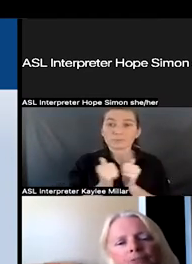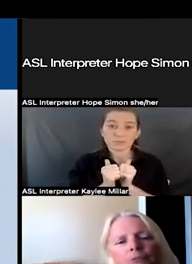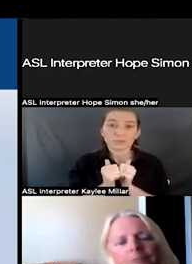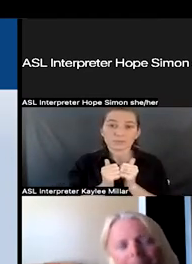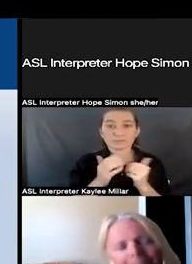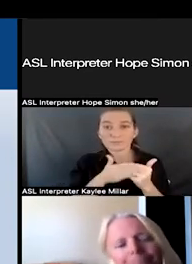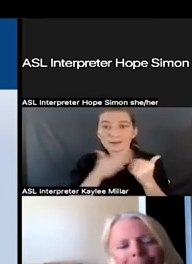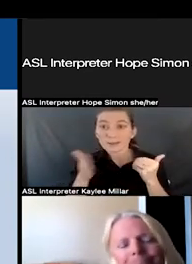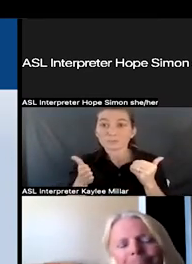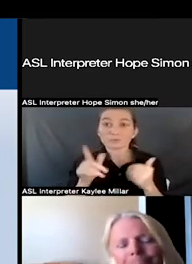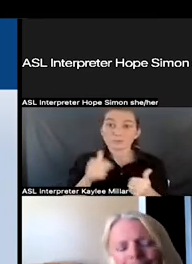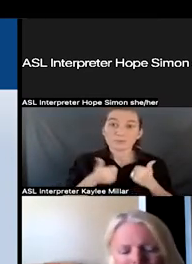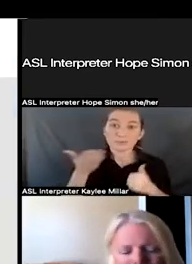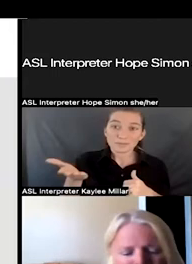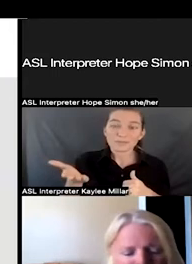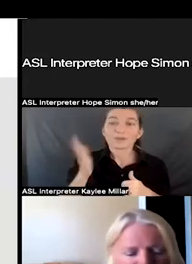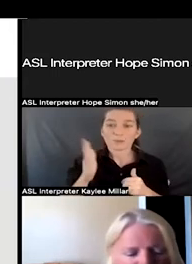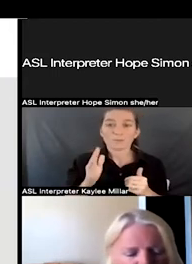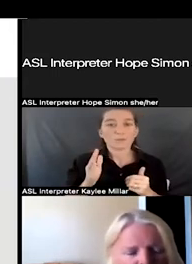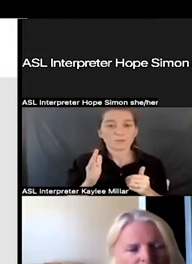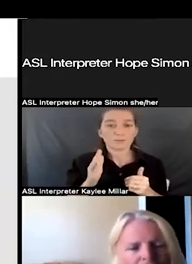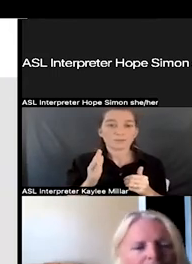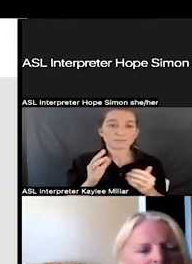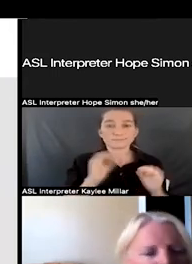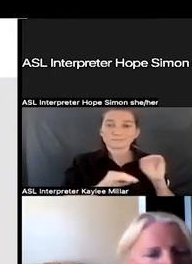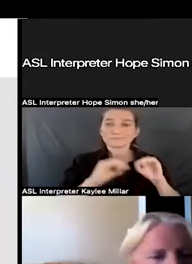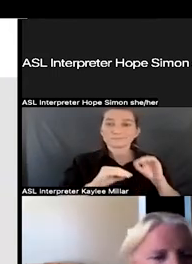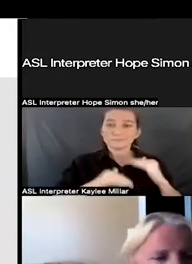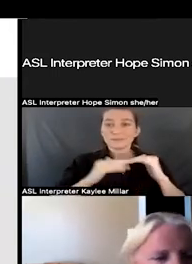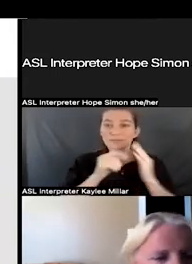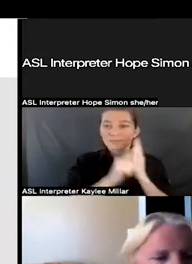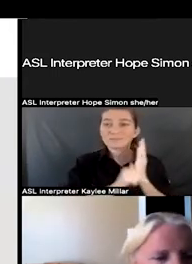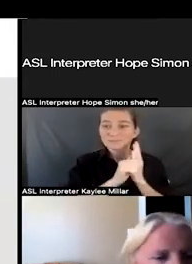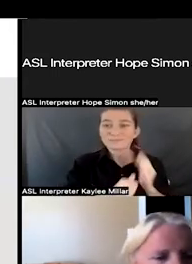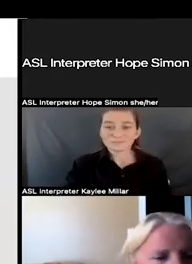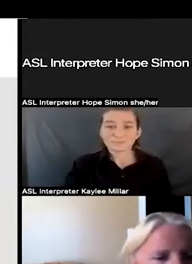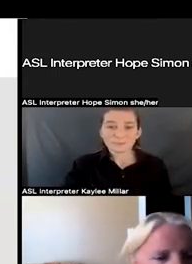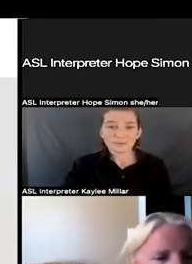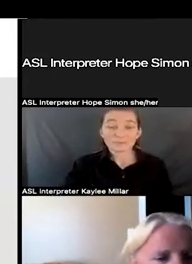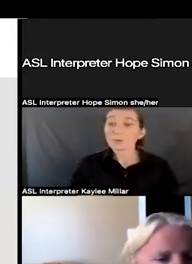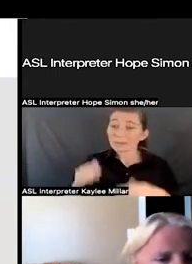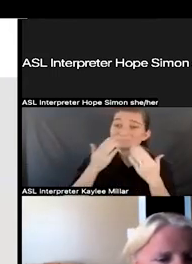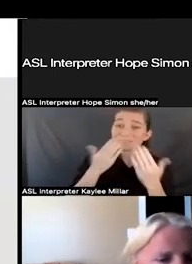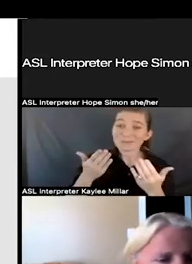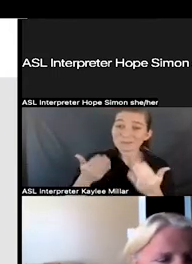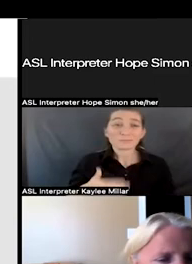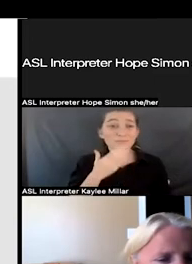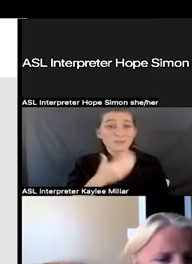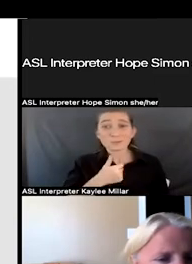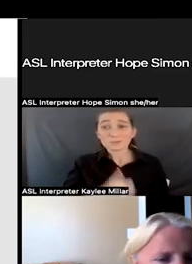Great. Thank you. Thank you. Next up, Marcel, if you could turn your camera